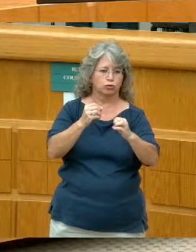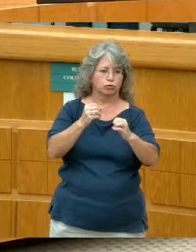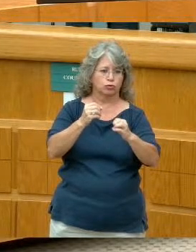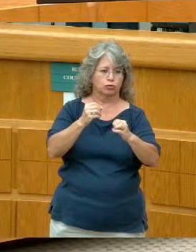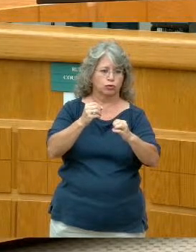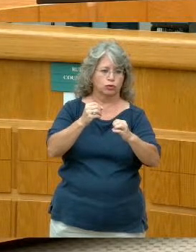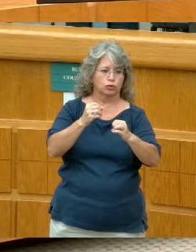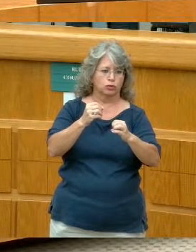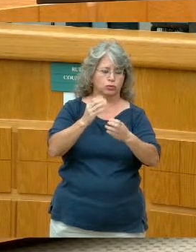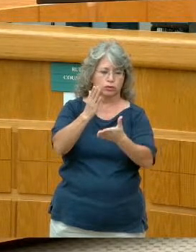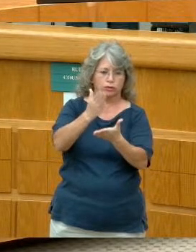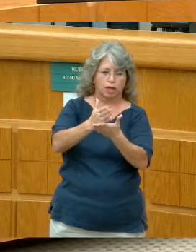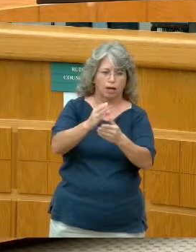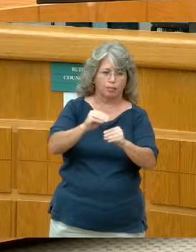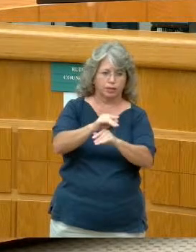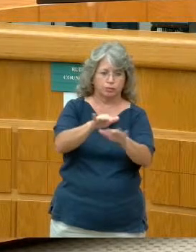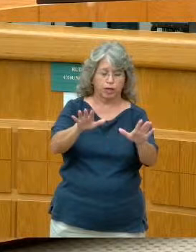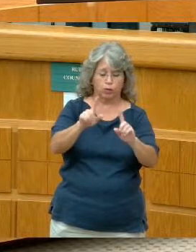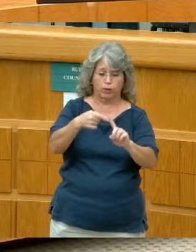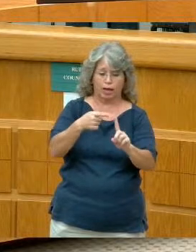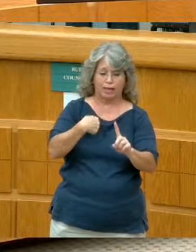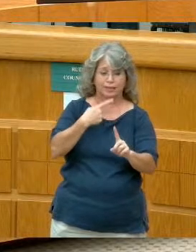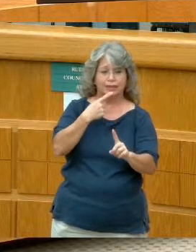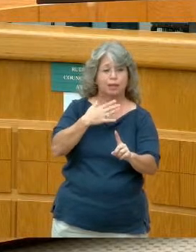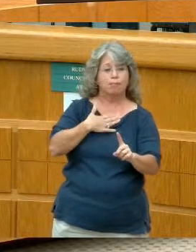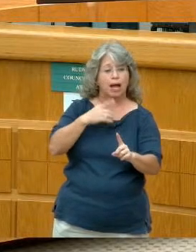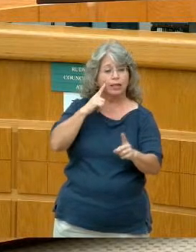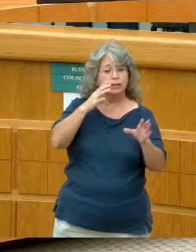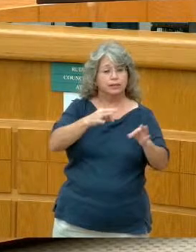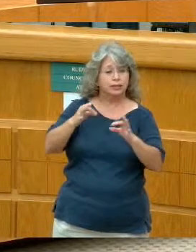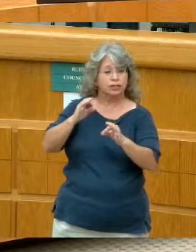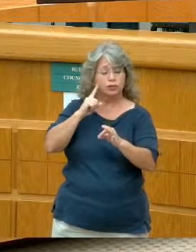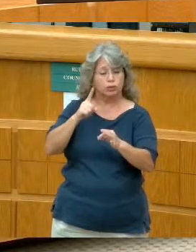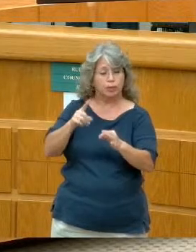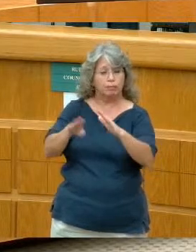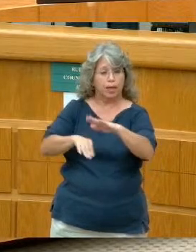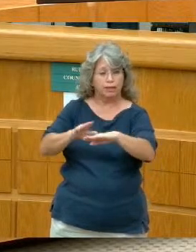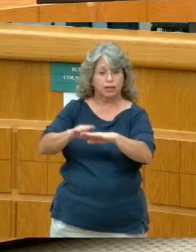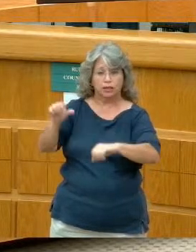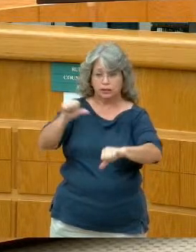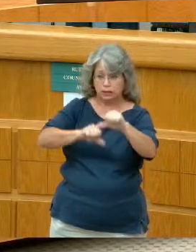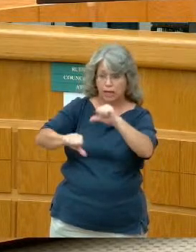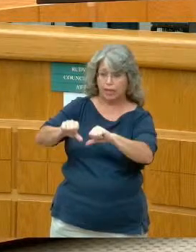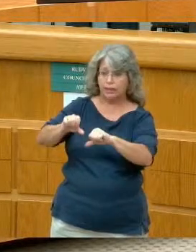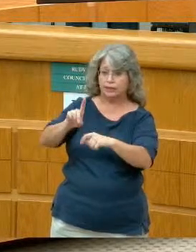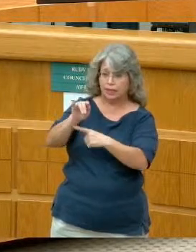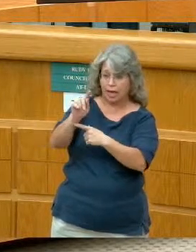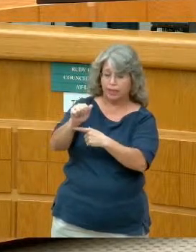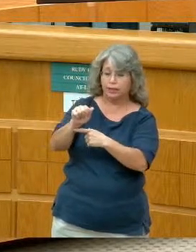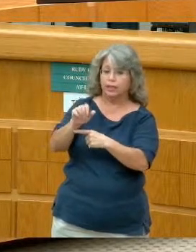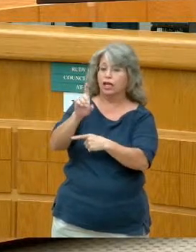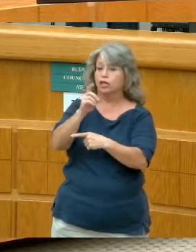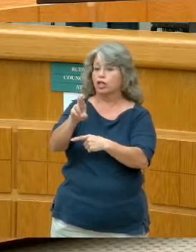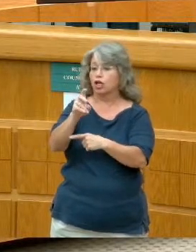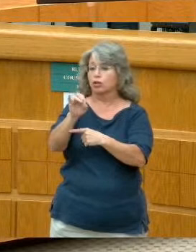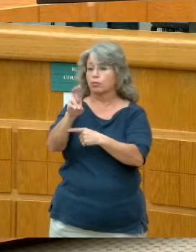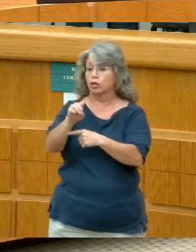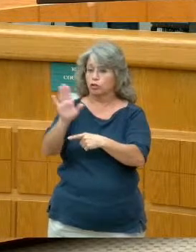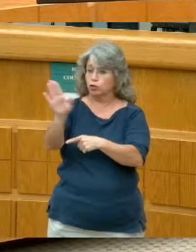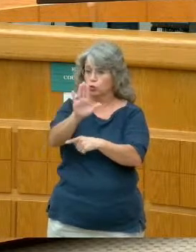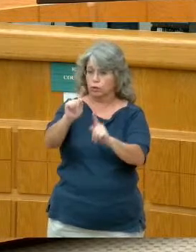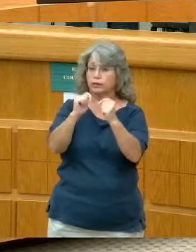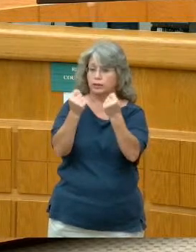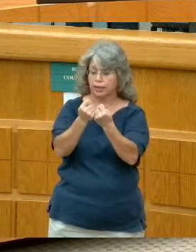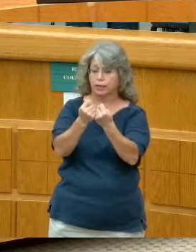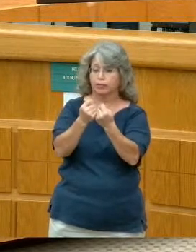County. And when I say my decisions will be informed by science and driven by data, I have to say, Dr. Bird, that you and your team are the